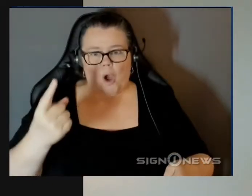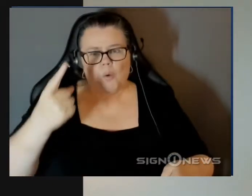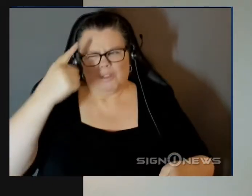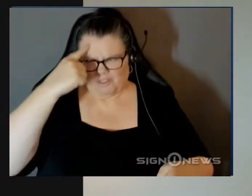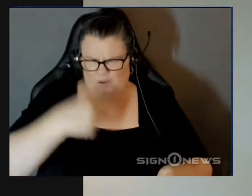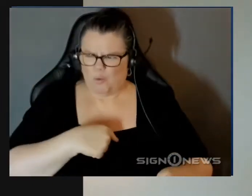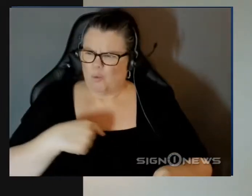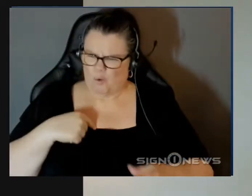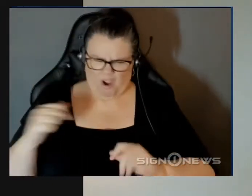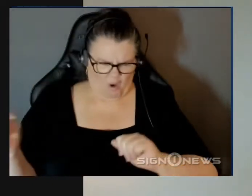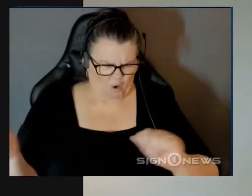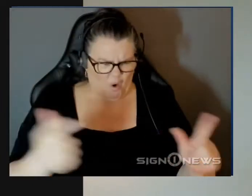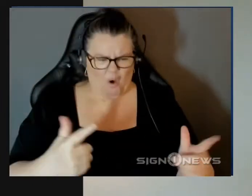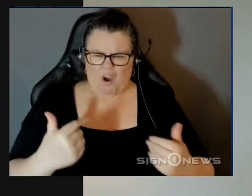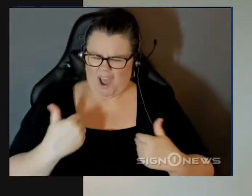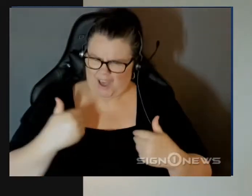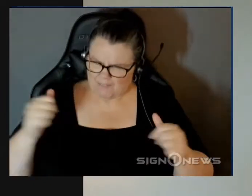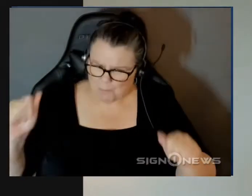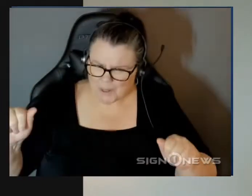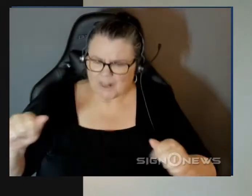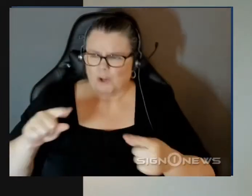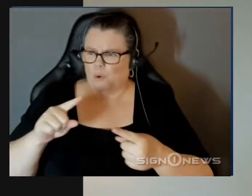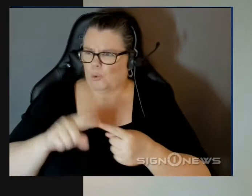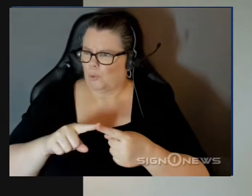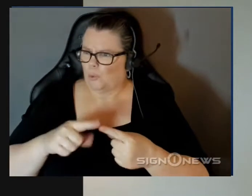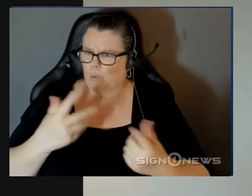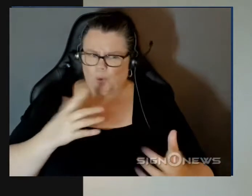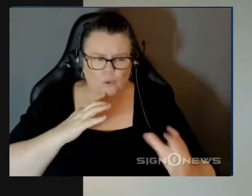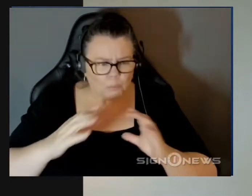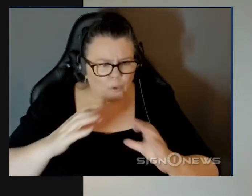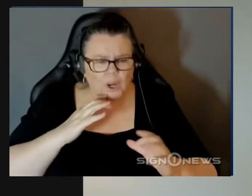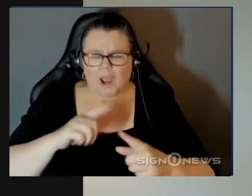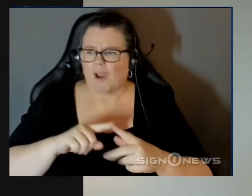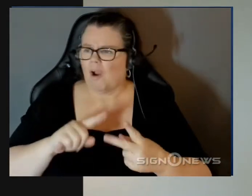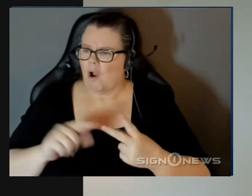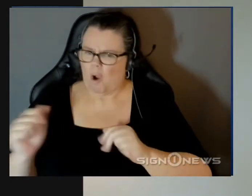have capacity to make and express decisions.